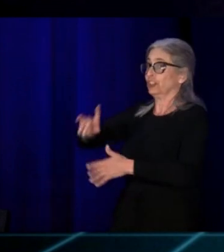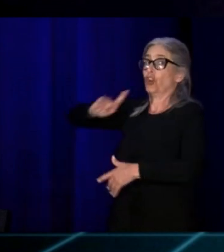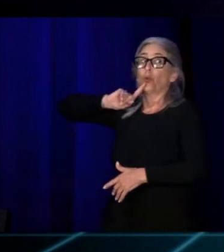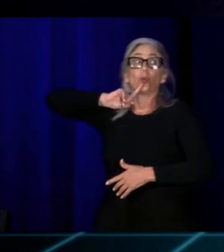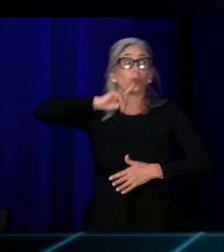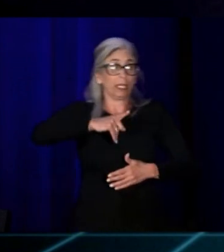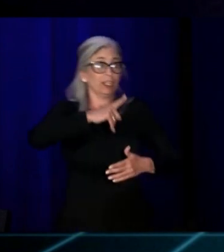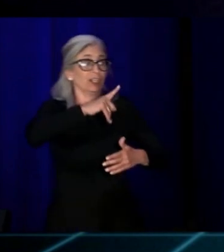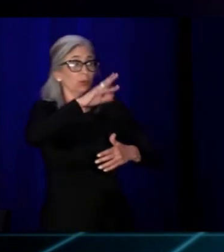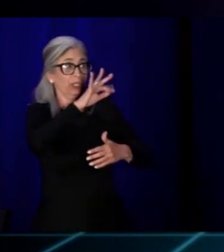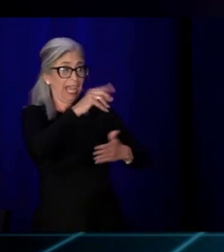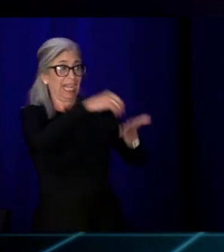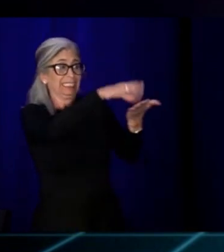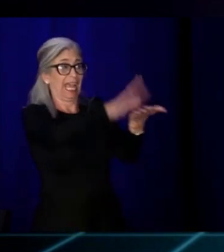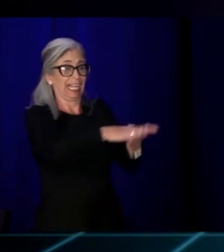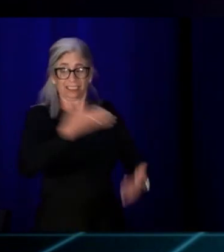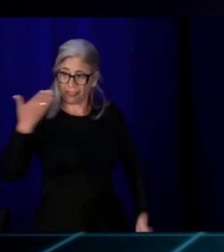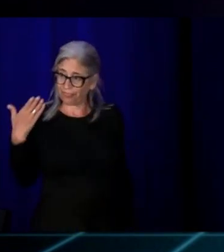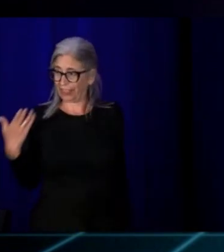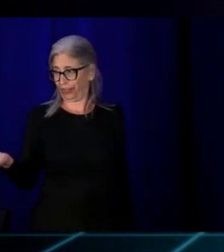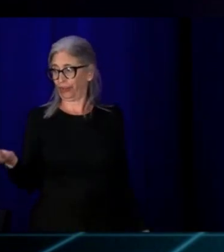docs. Okay. Okay?